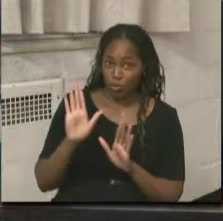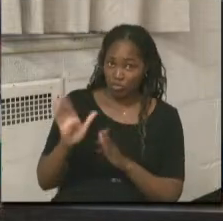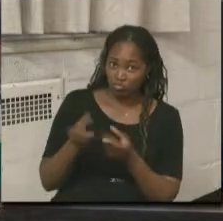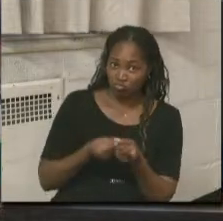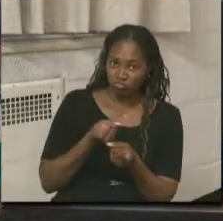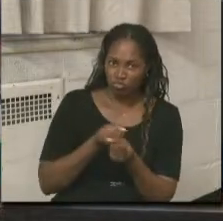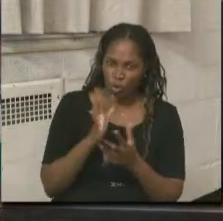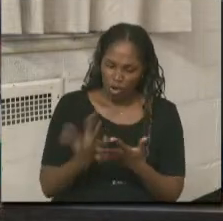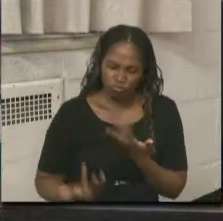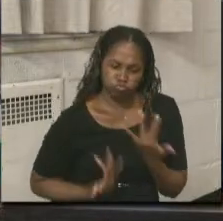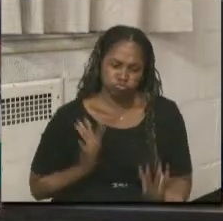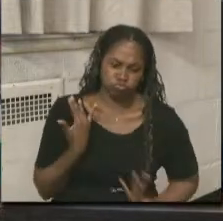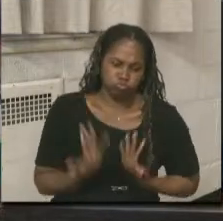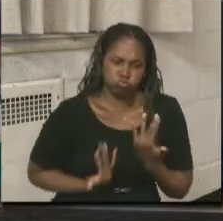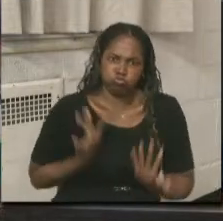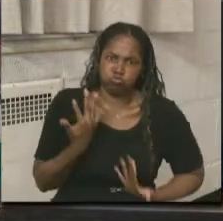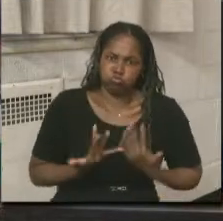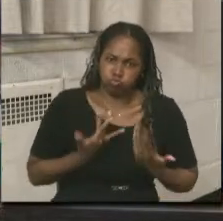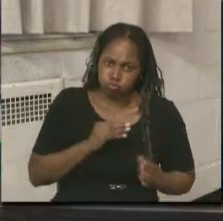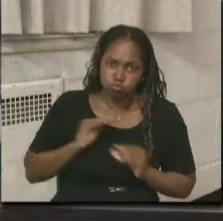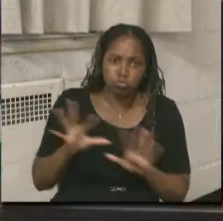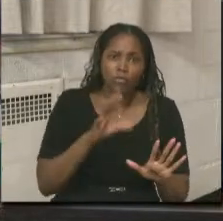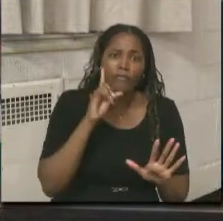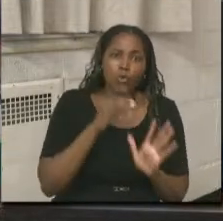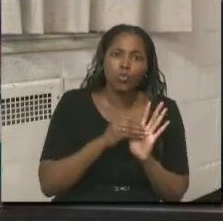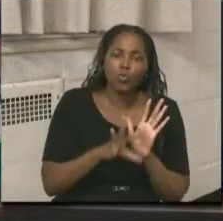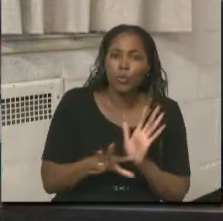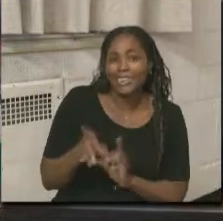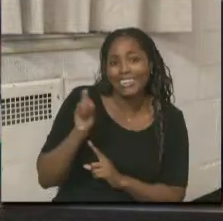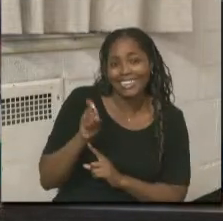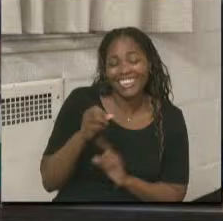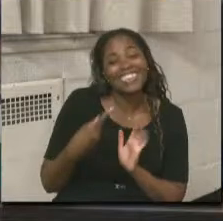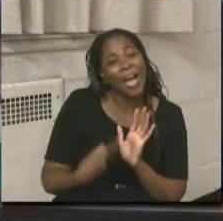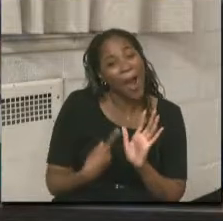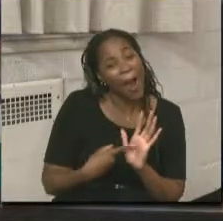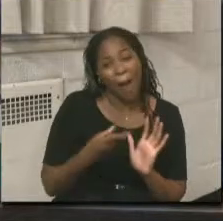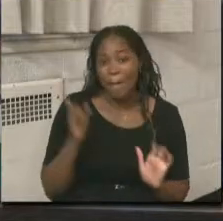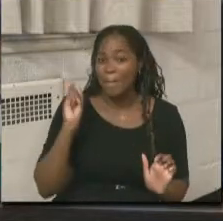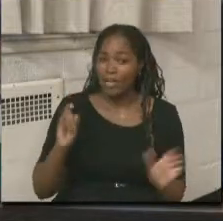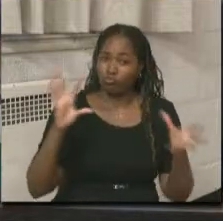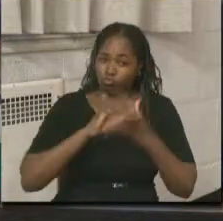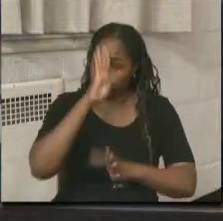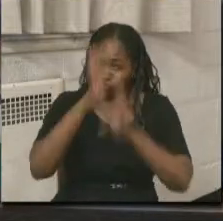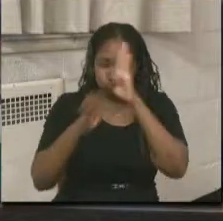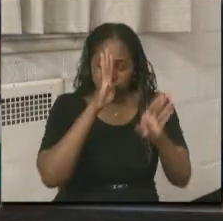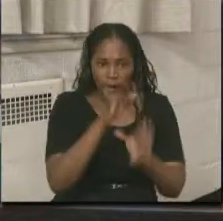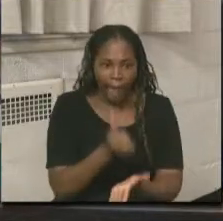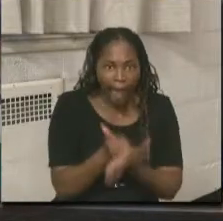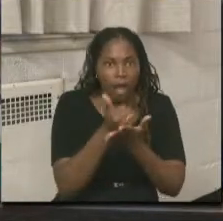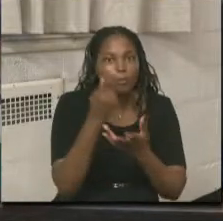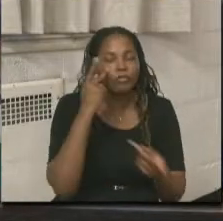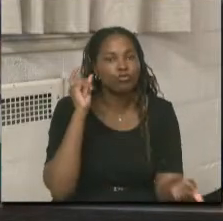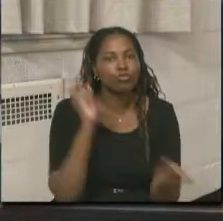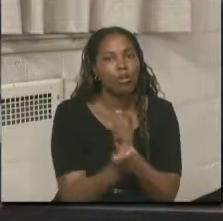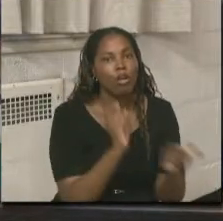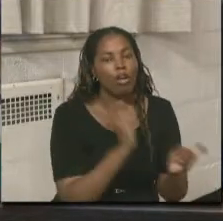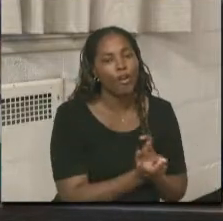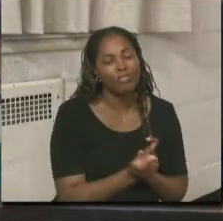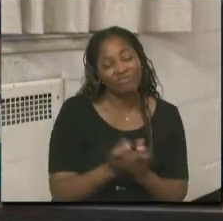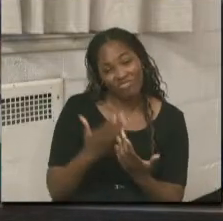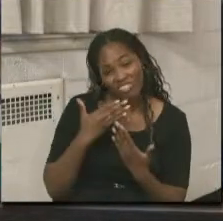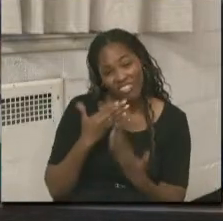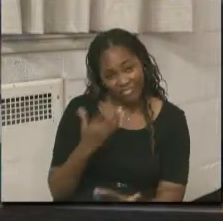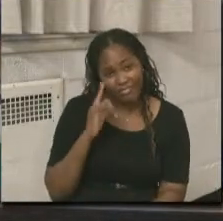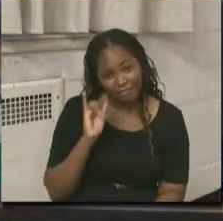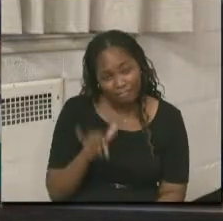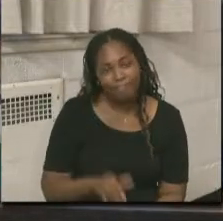needed. And again, sometimes we need people to say the hard things that others won't to get things done. So I appreciate you. Board